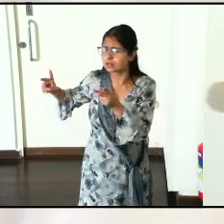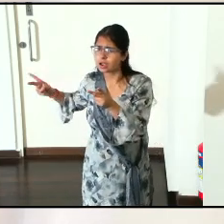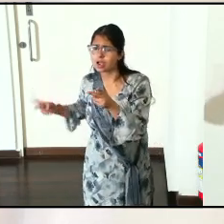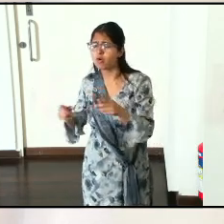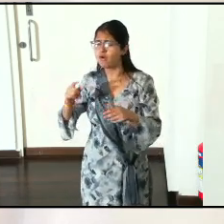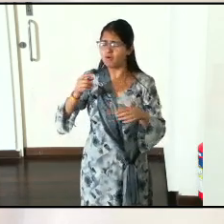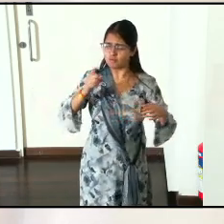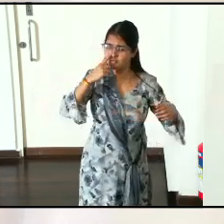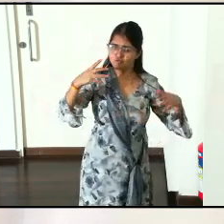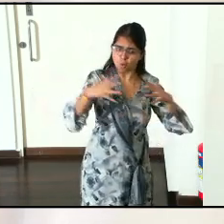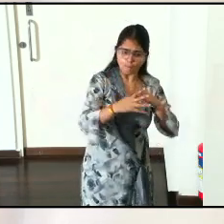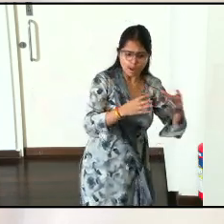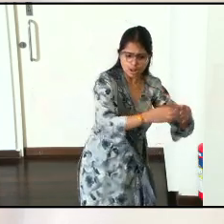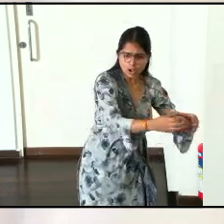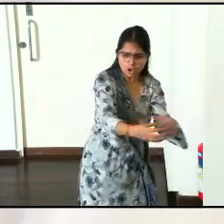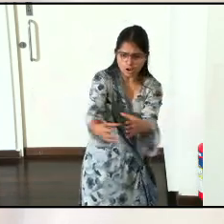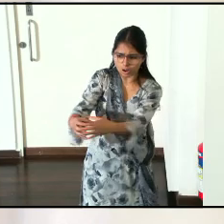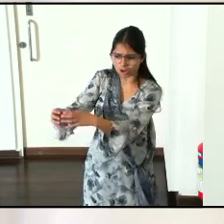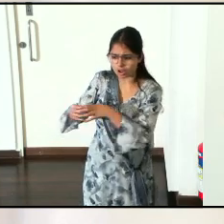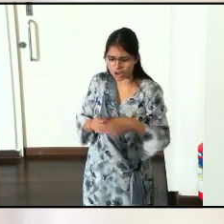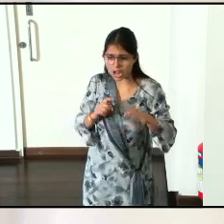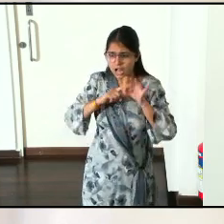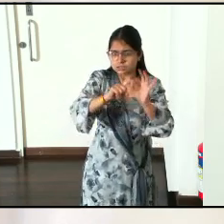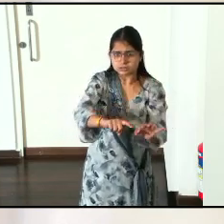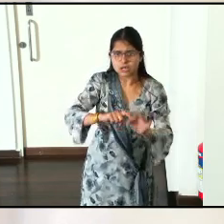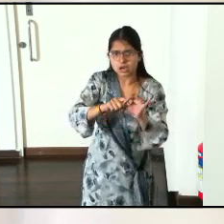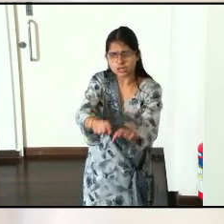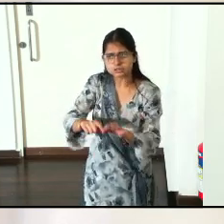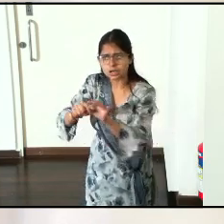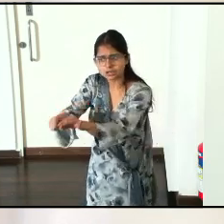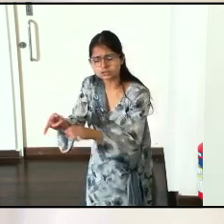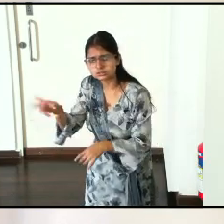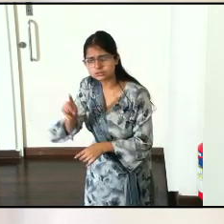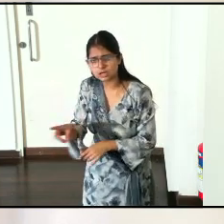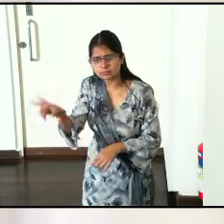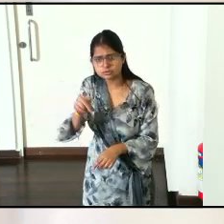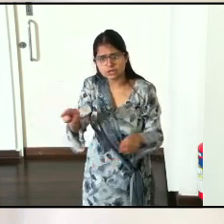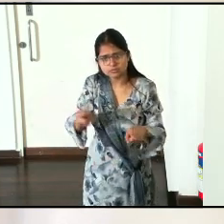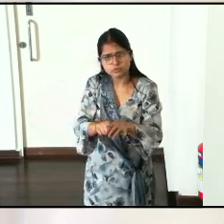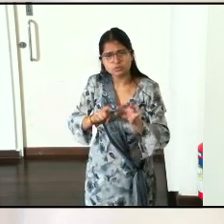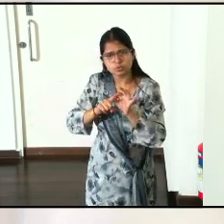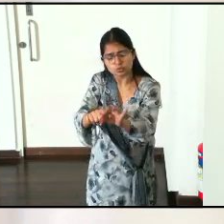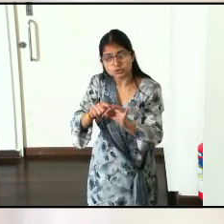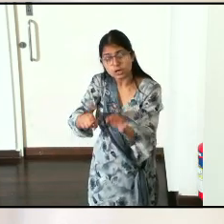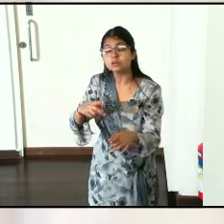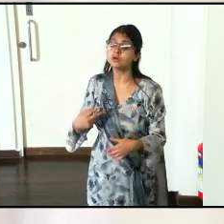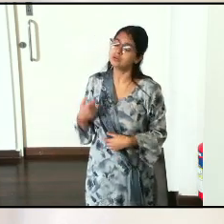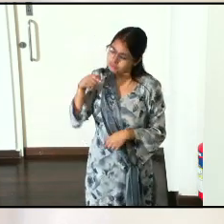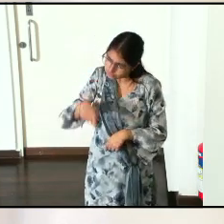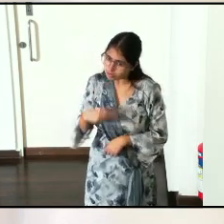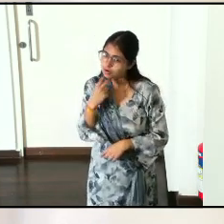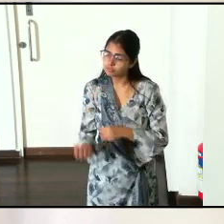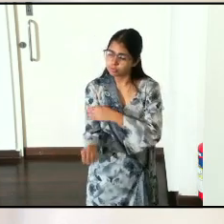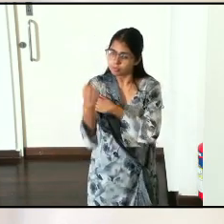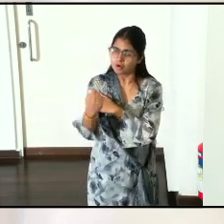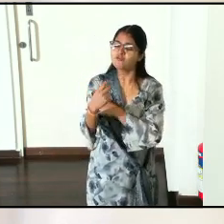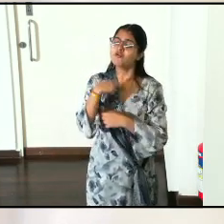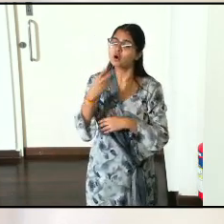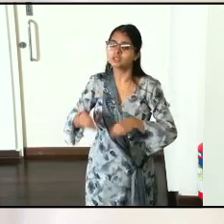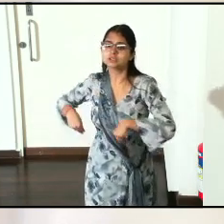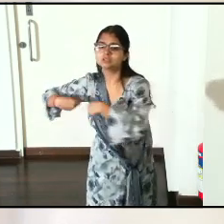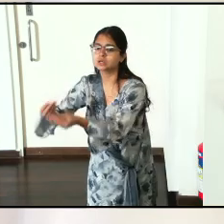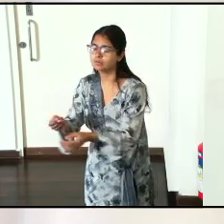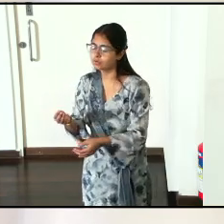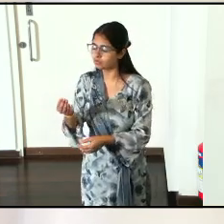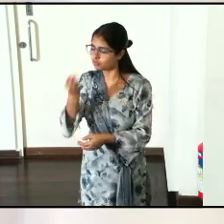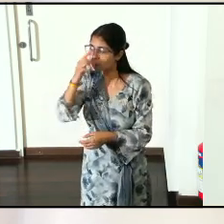women's groups in different ways. And there is a way in which giving voice to Muslim women becomes a very critical